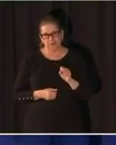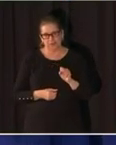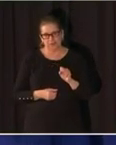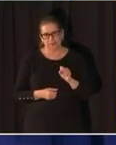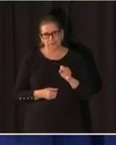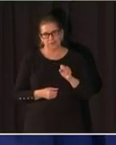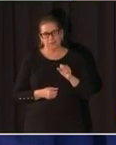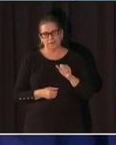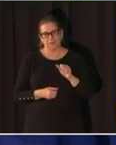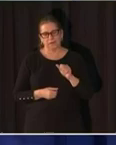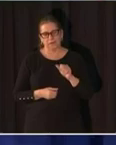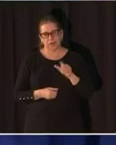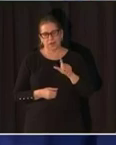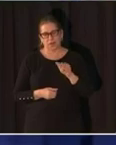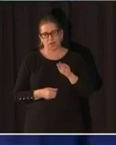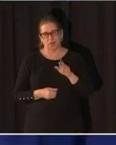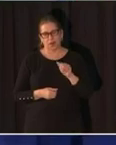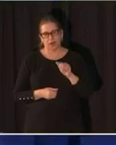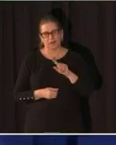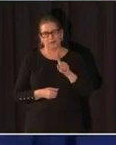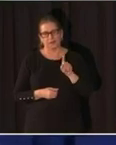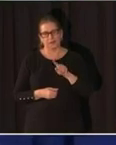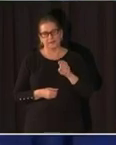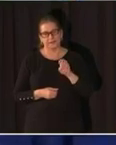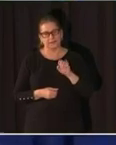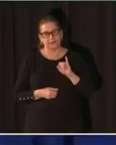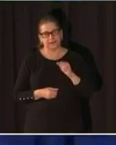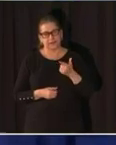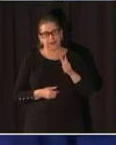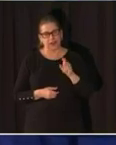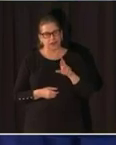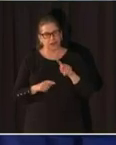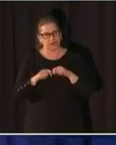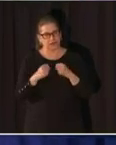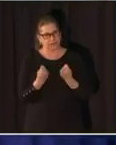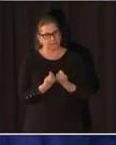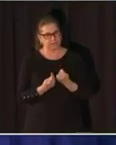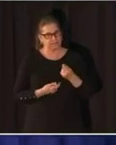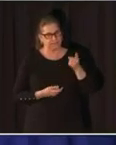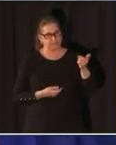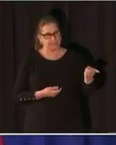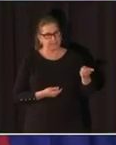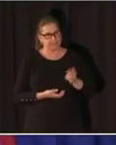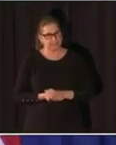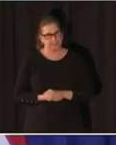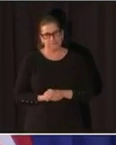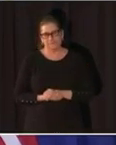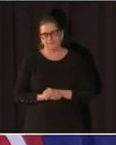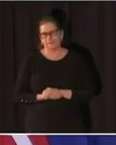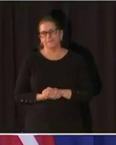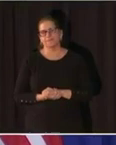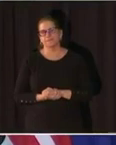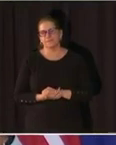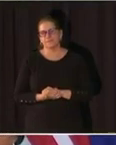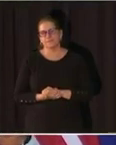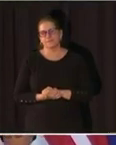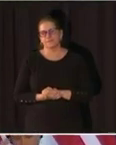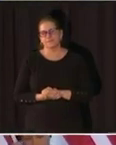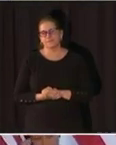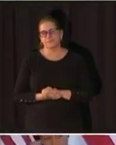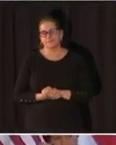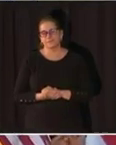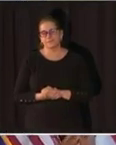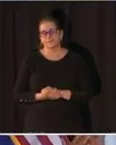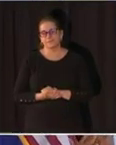team. So let me turn to Chris. Thank you, Mayor. In our larger congregate shelters, we're seeing larger reports